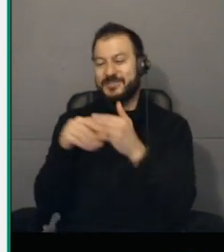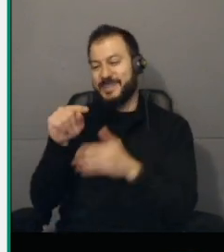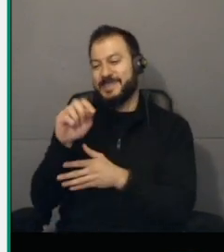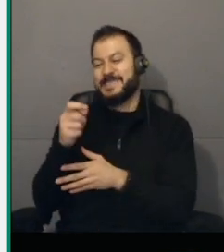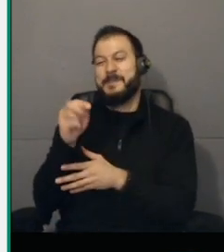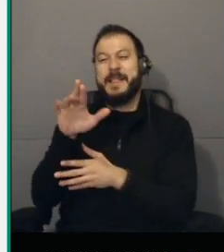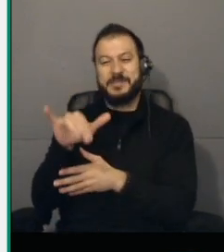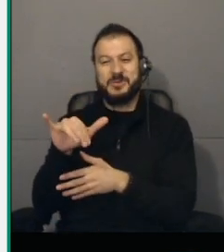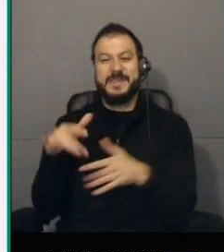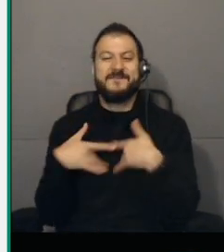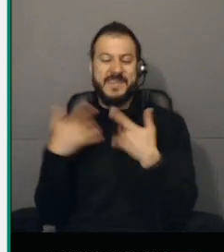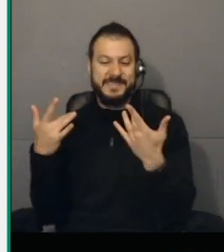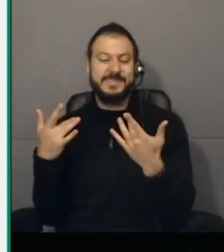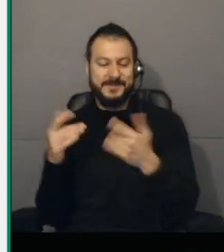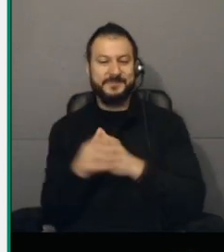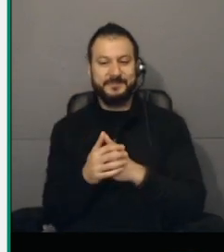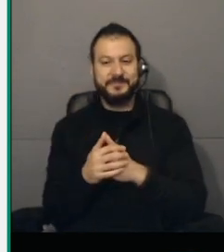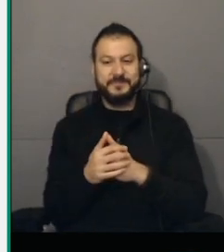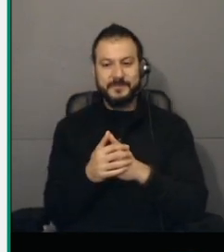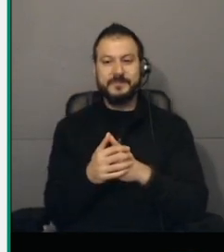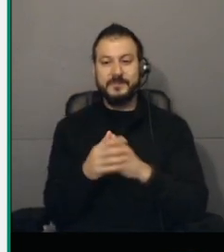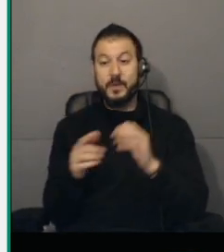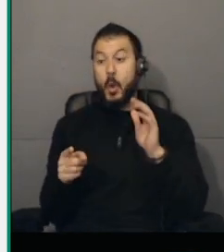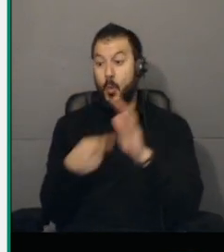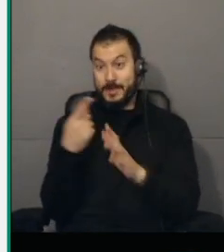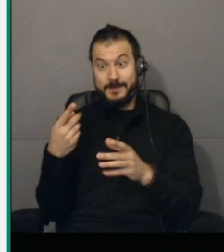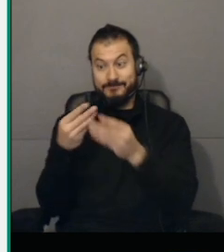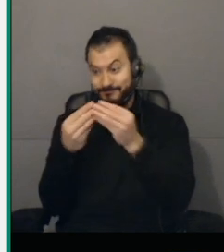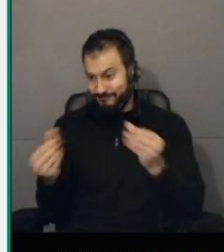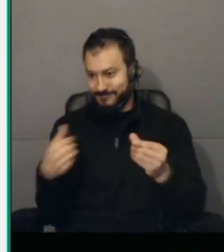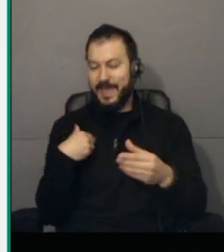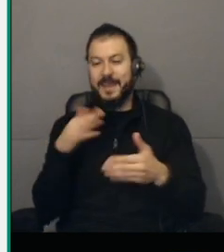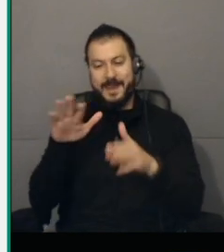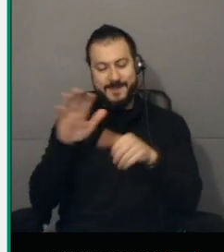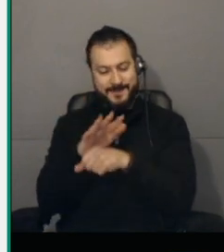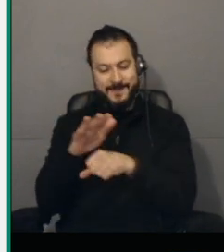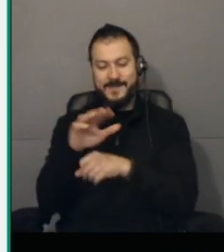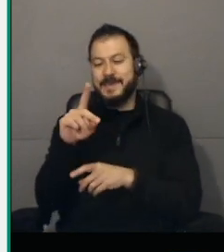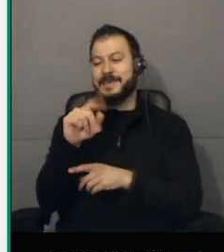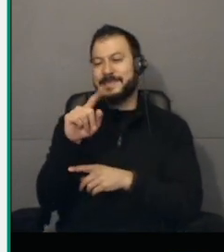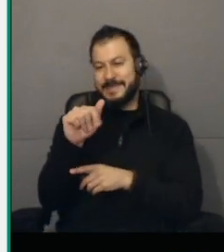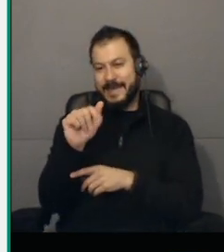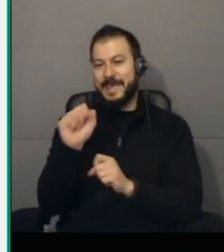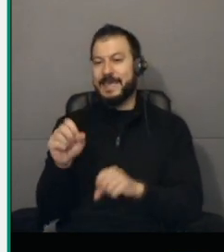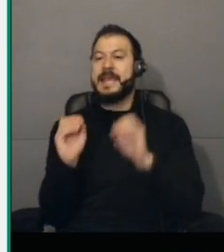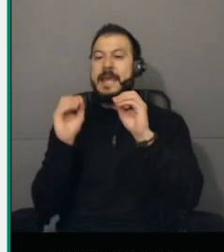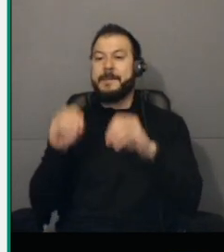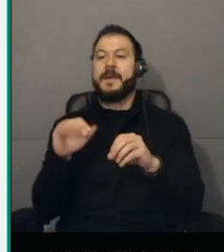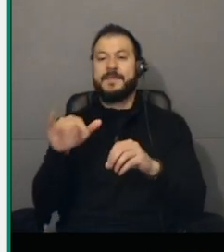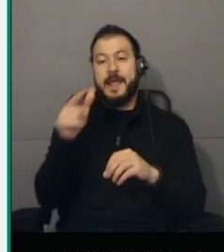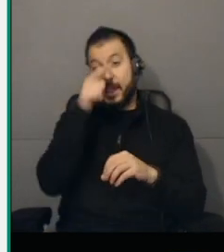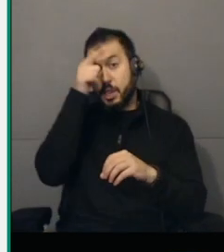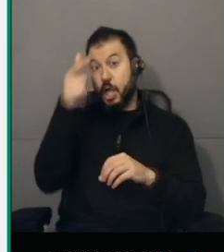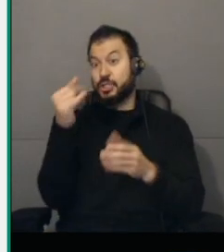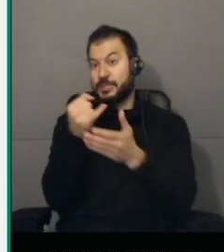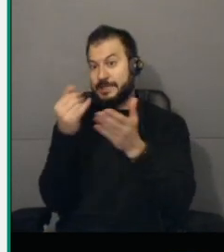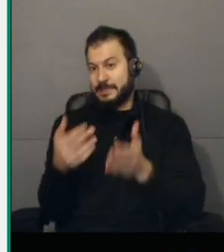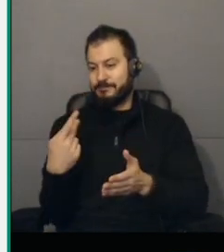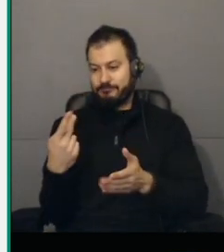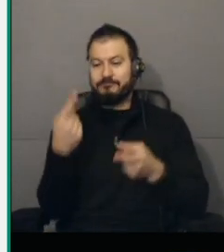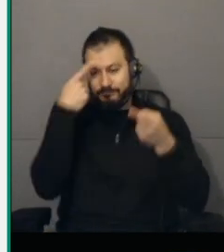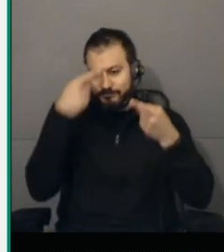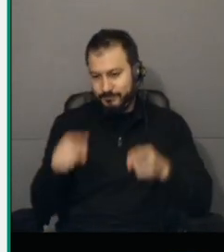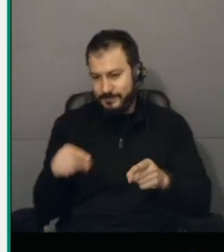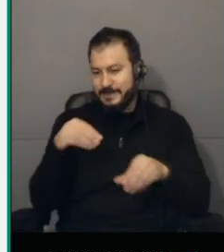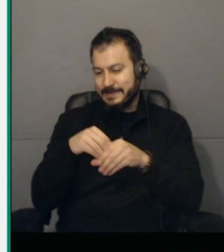events. So with those two pieces squared away, I had all the data I needed to address the test case. And from there, I could implement the logic that the designers and I